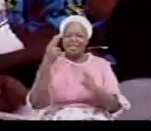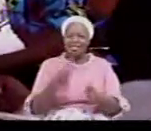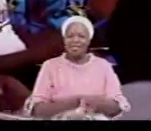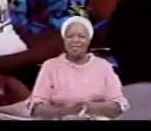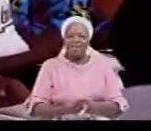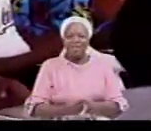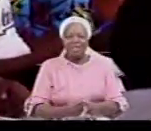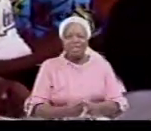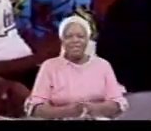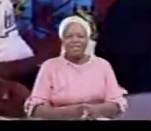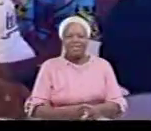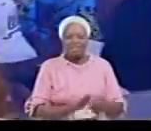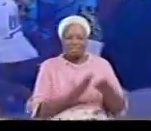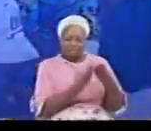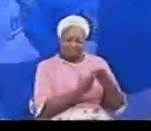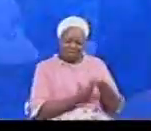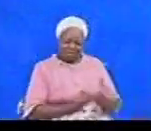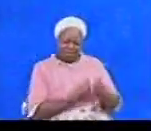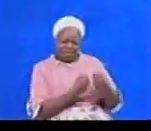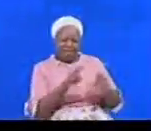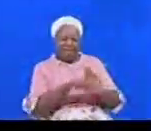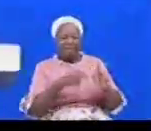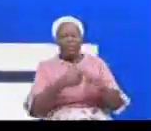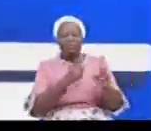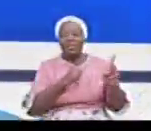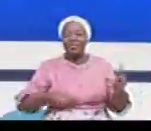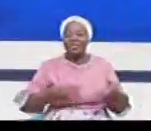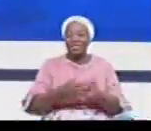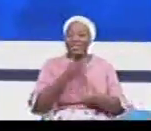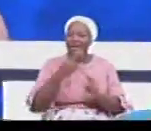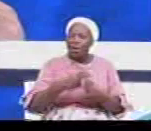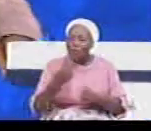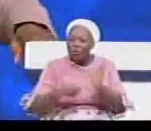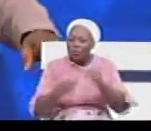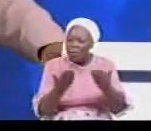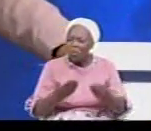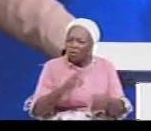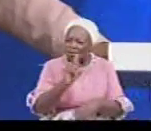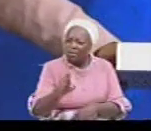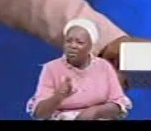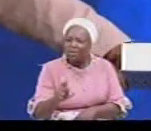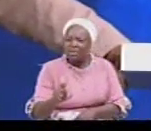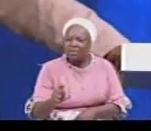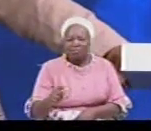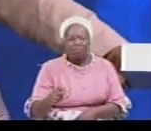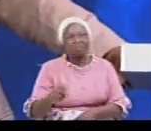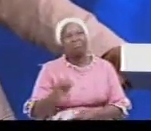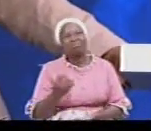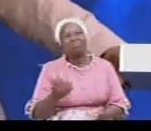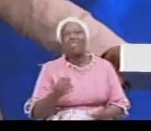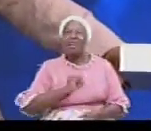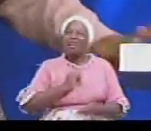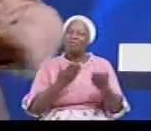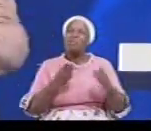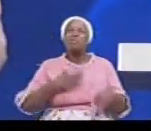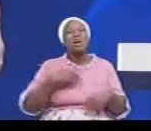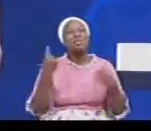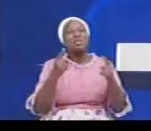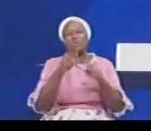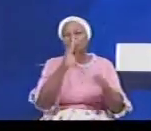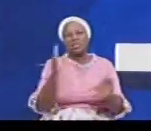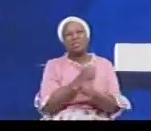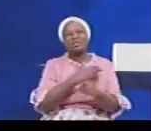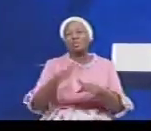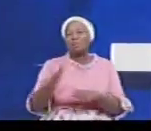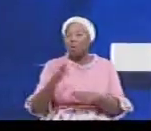Gentleness from the Lord. What do you want? I want my sins to be taken away. What do you